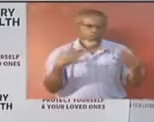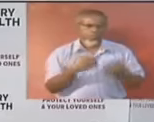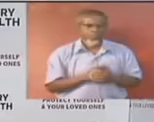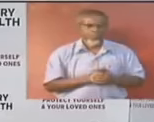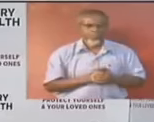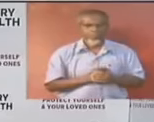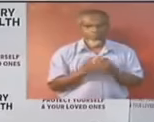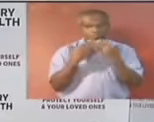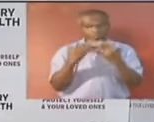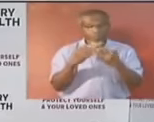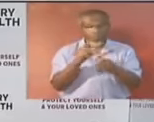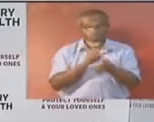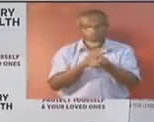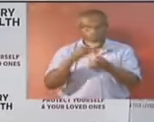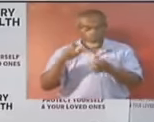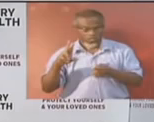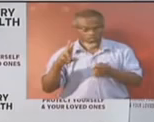to IETV.